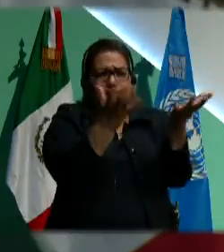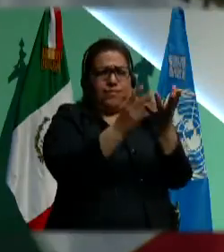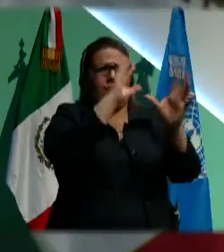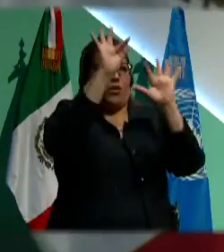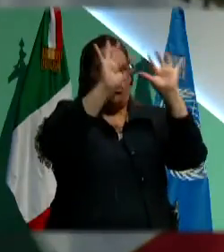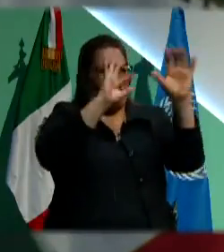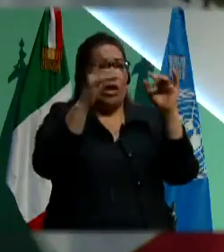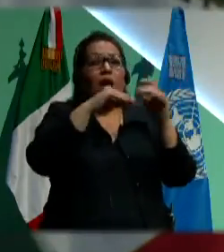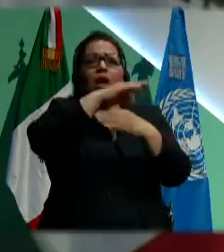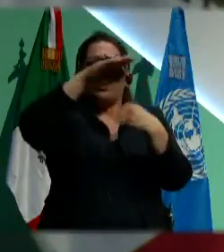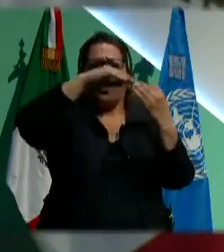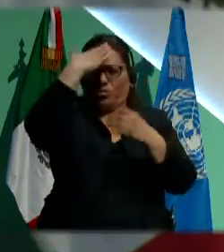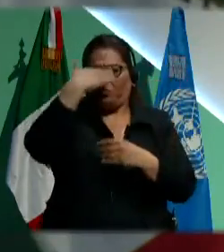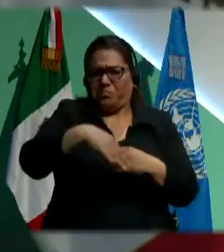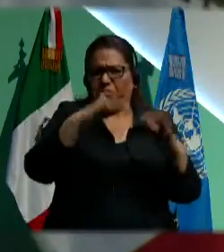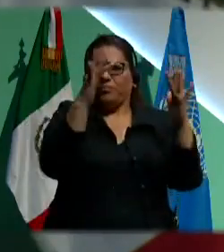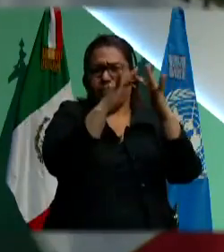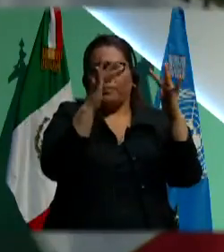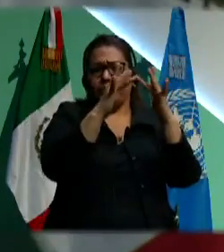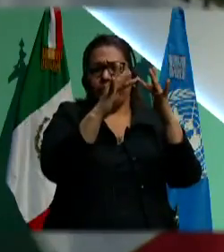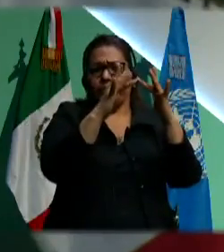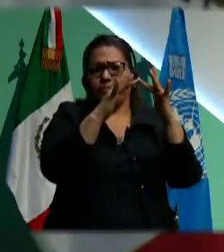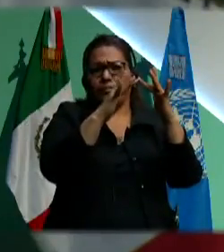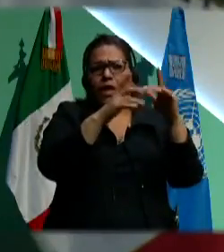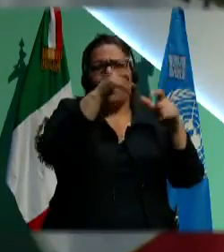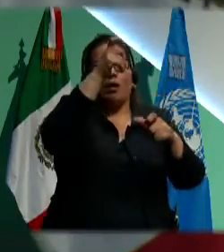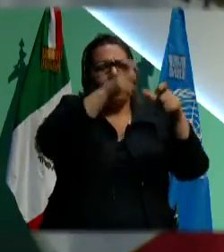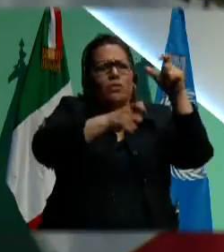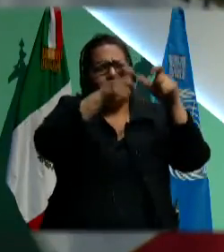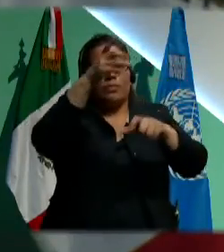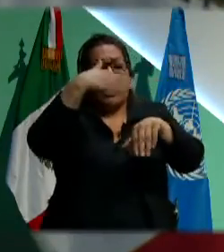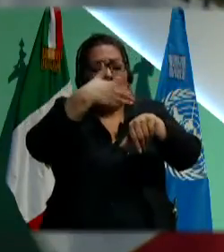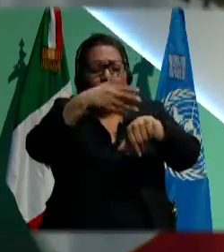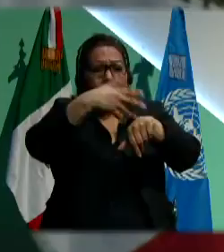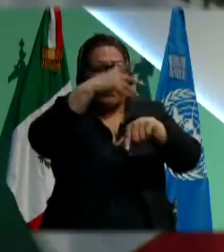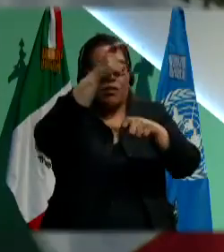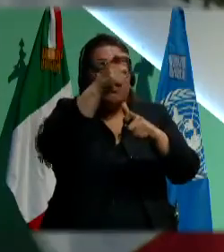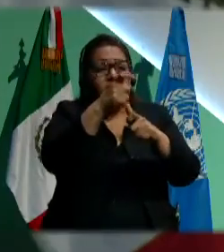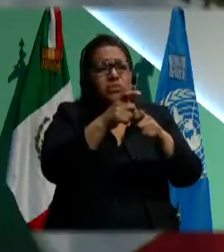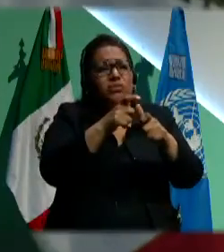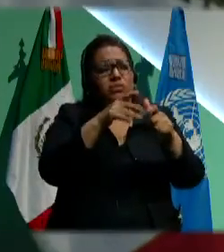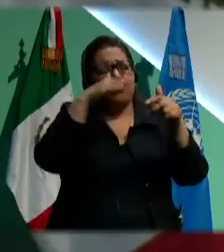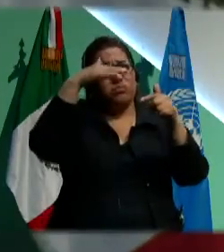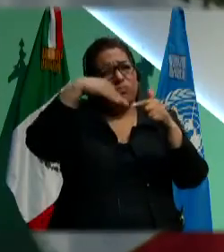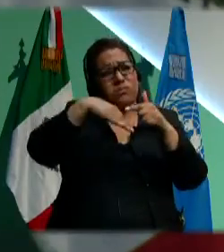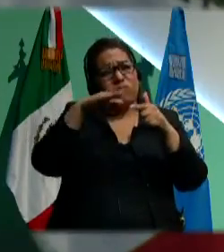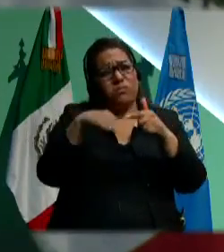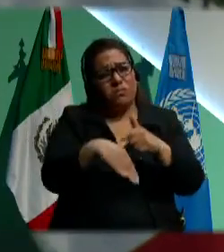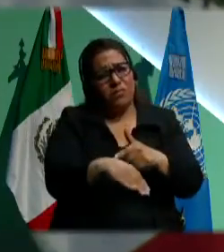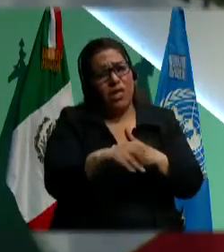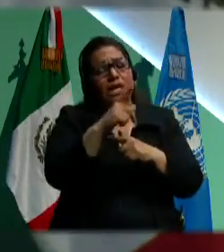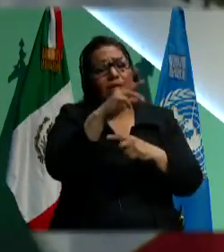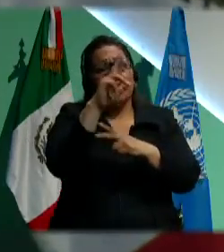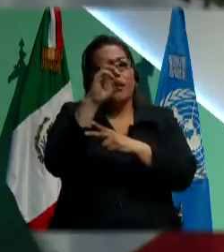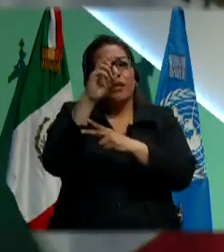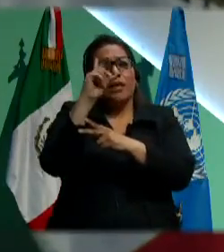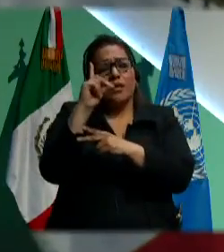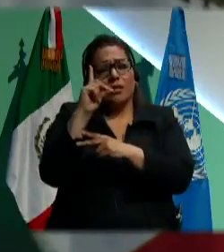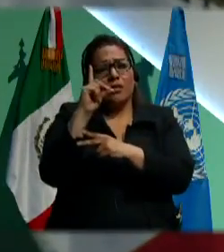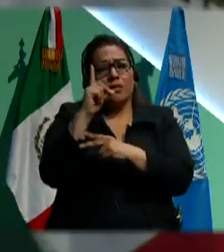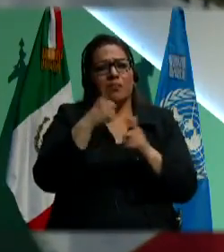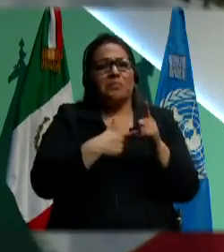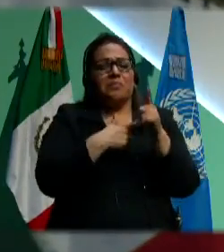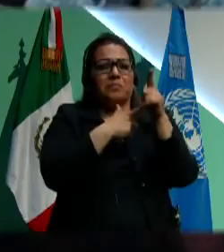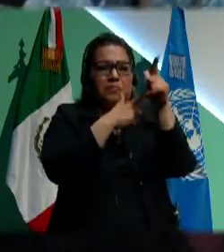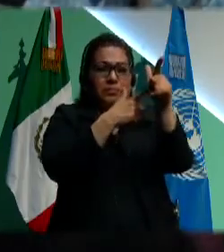down. But this may not be a cause for worry. The network will get to the last woman anyway.